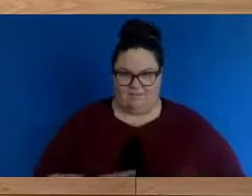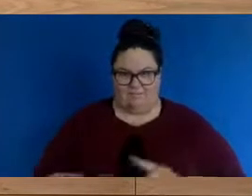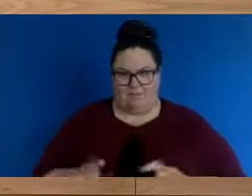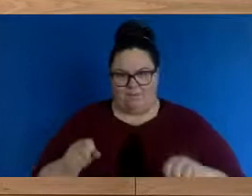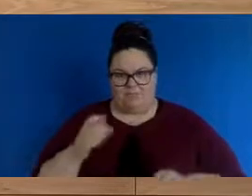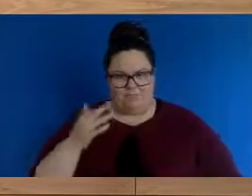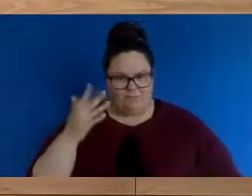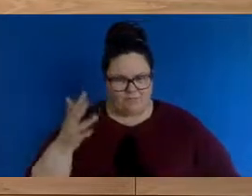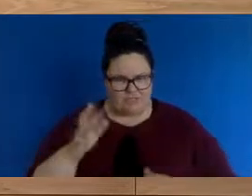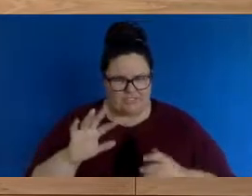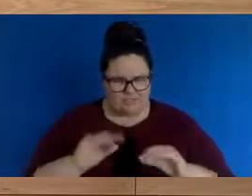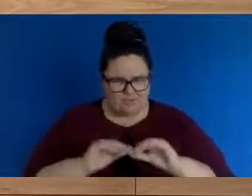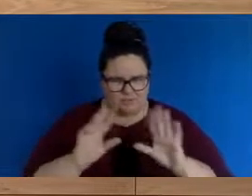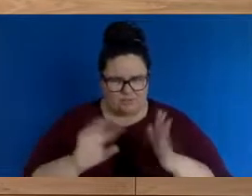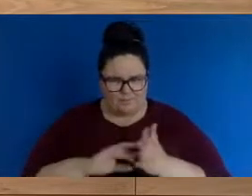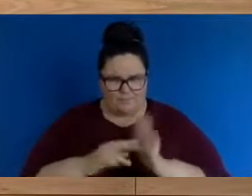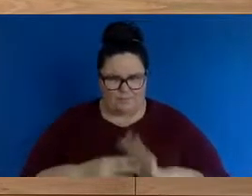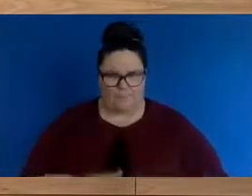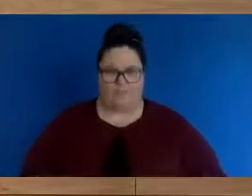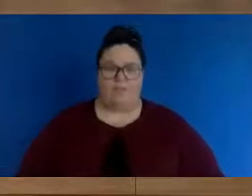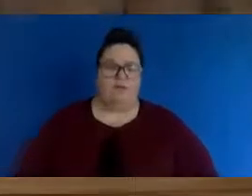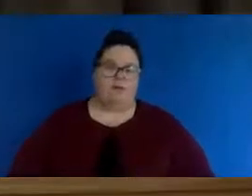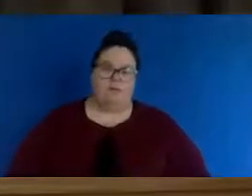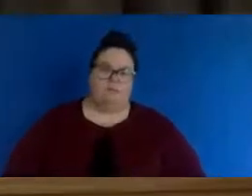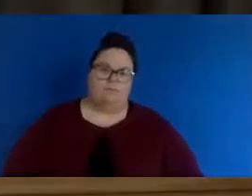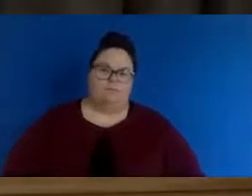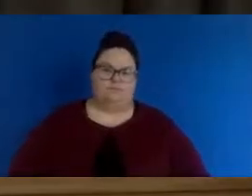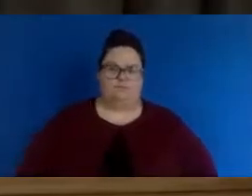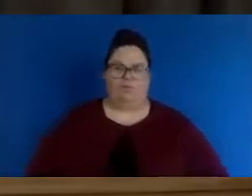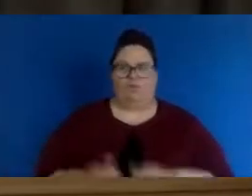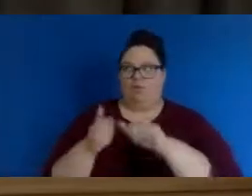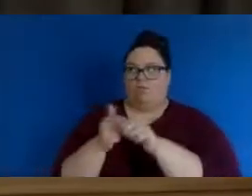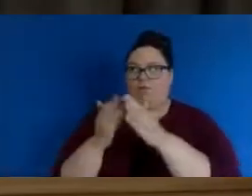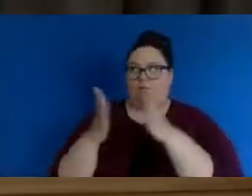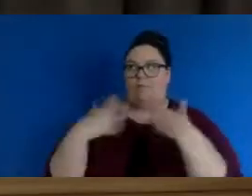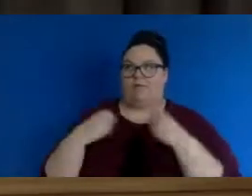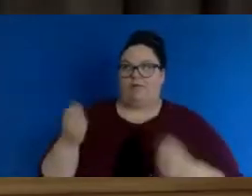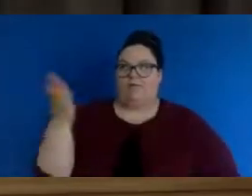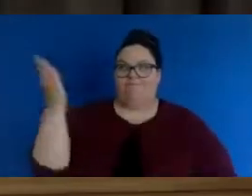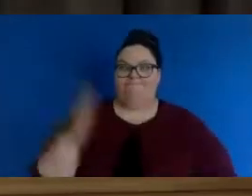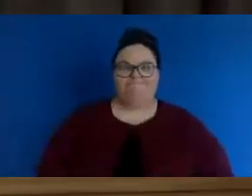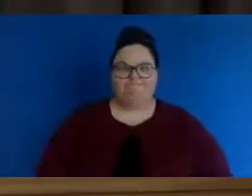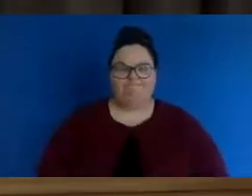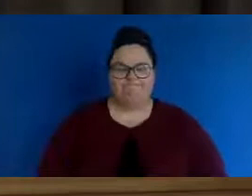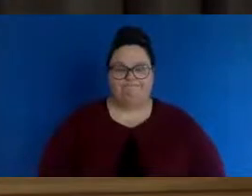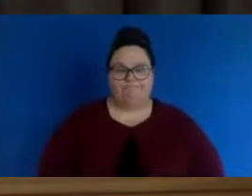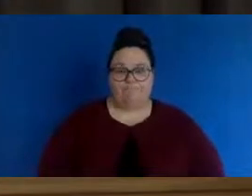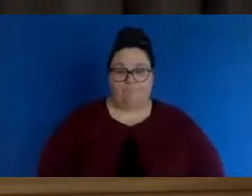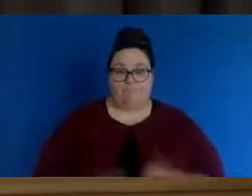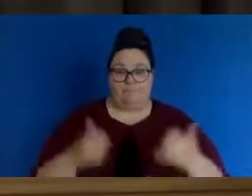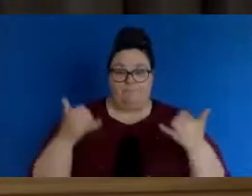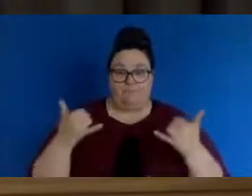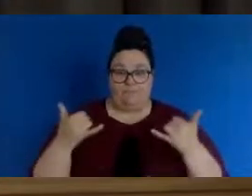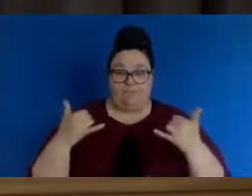future? We will go on public health's advice with that, but right now, as of